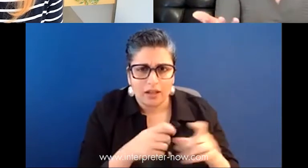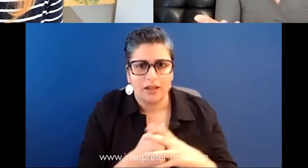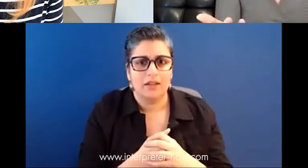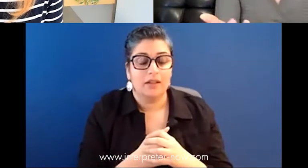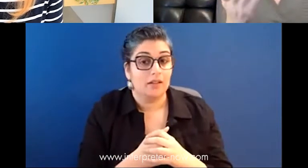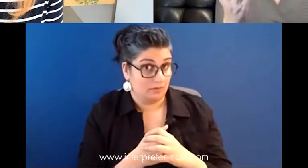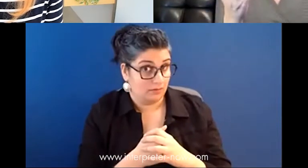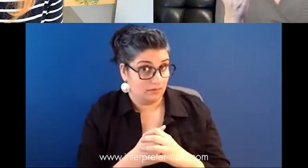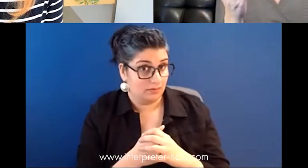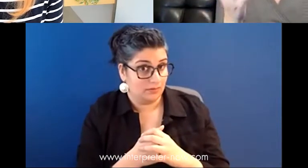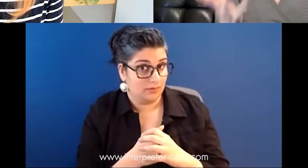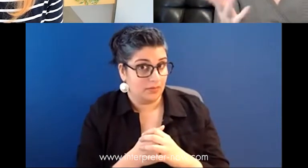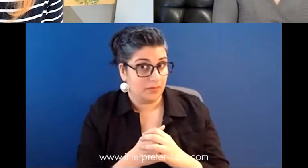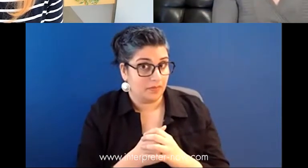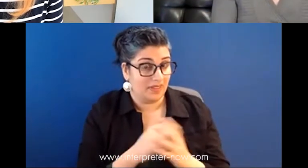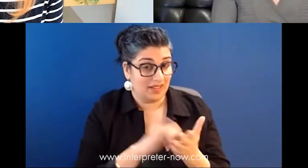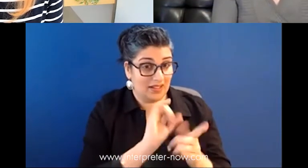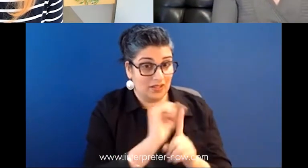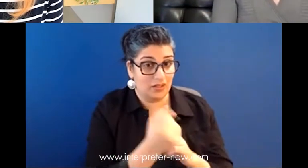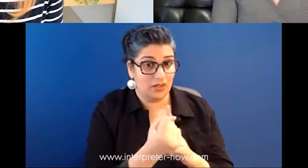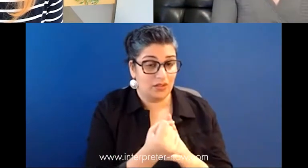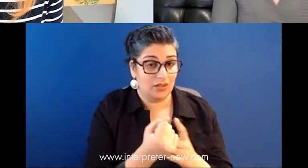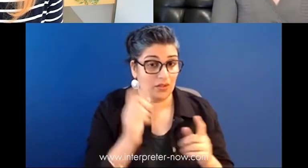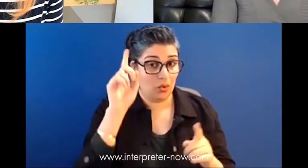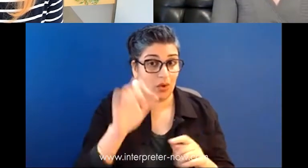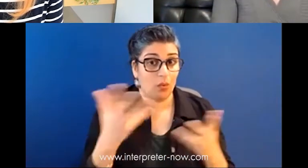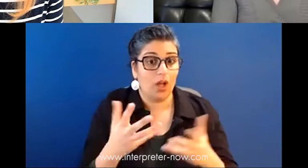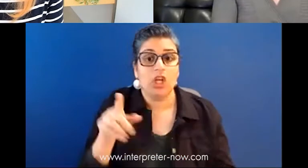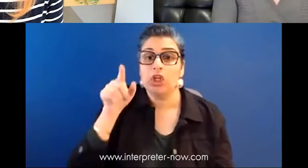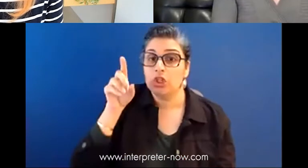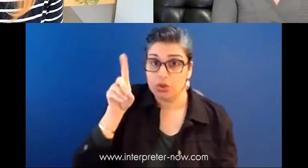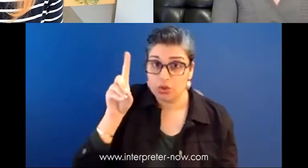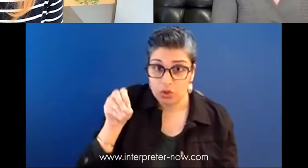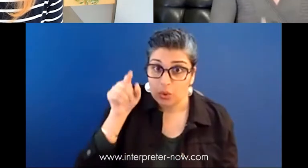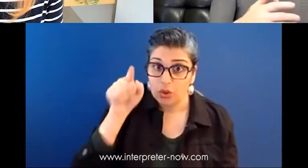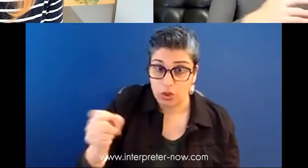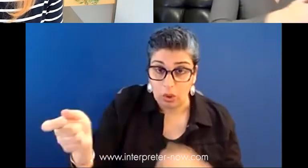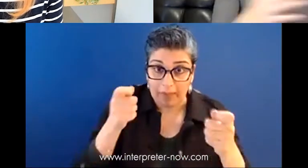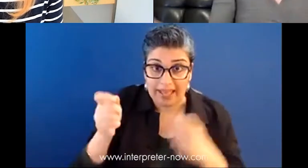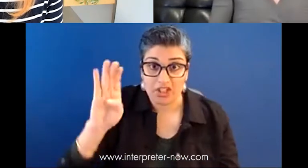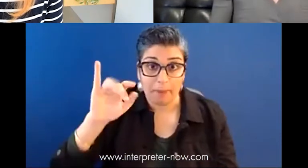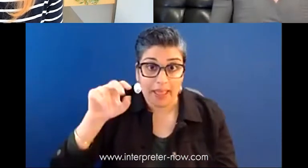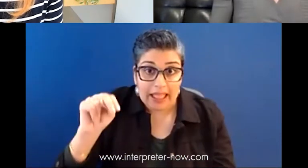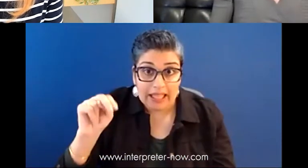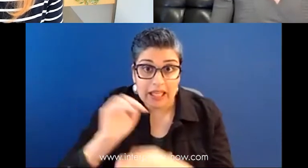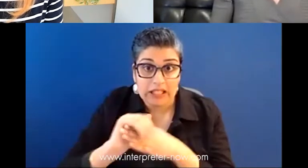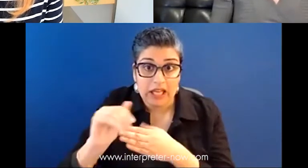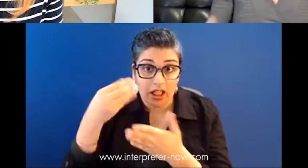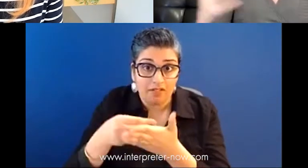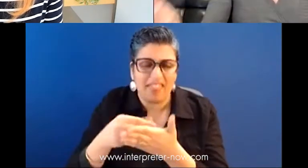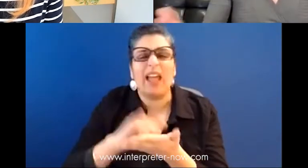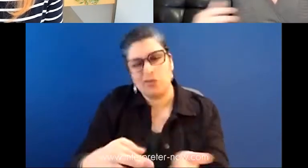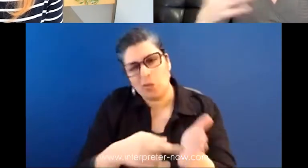by the way, it was, do you manage $1 billion fund? Mm-hmm. That was one of their requirements